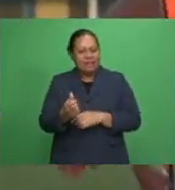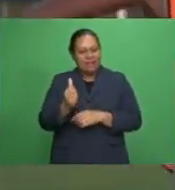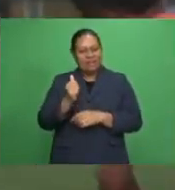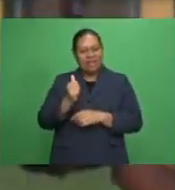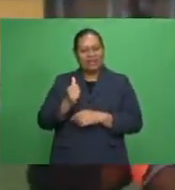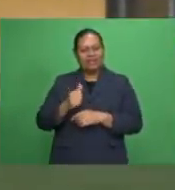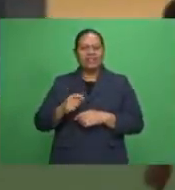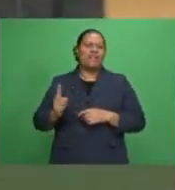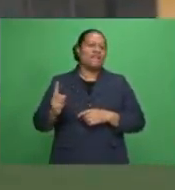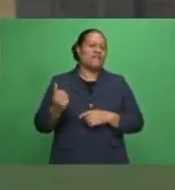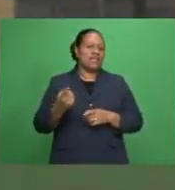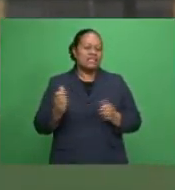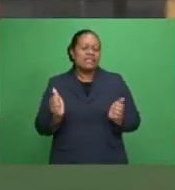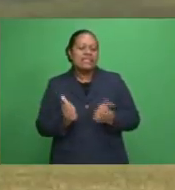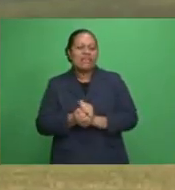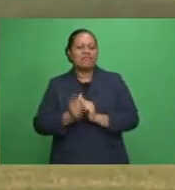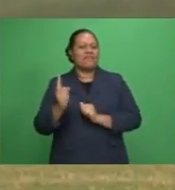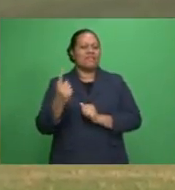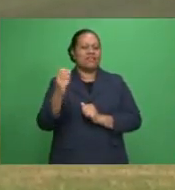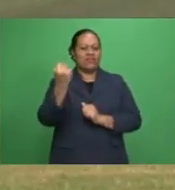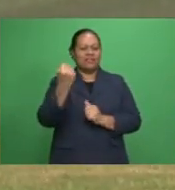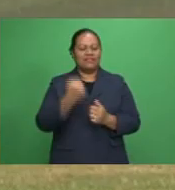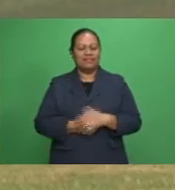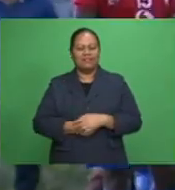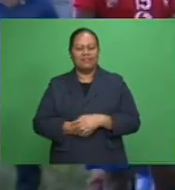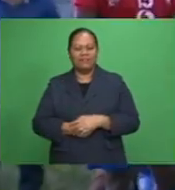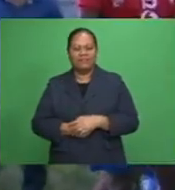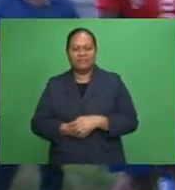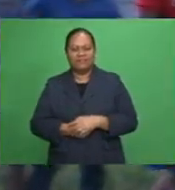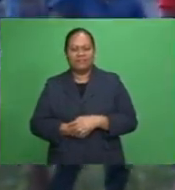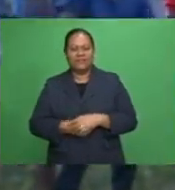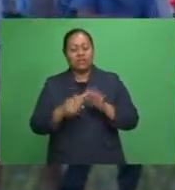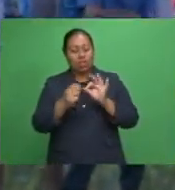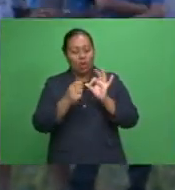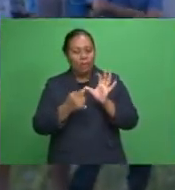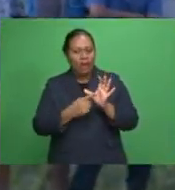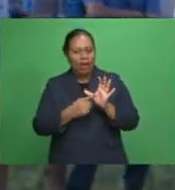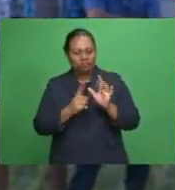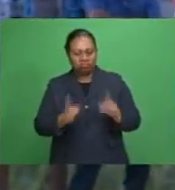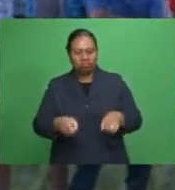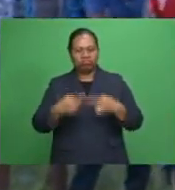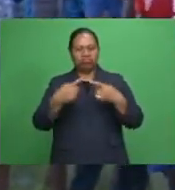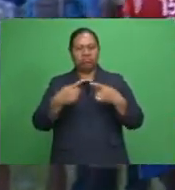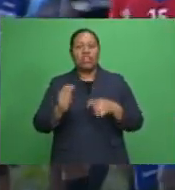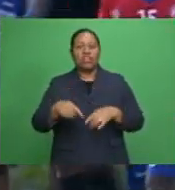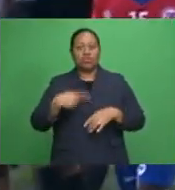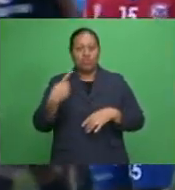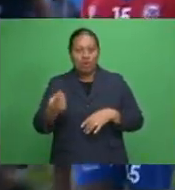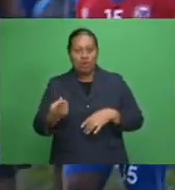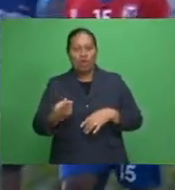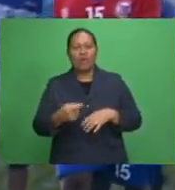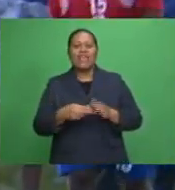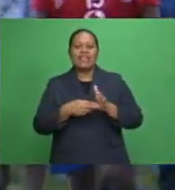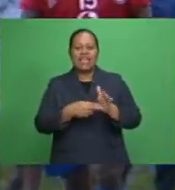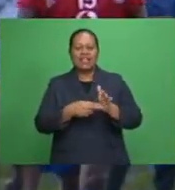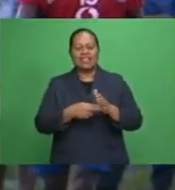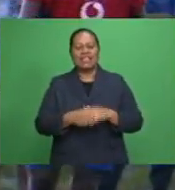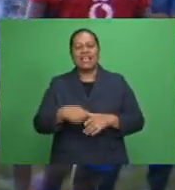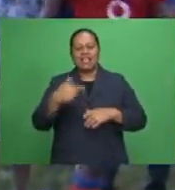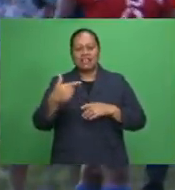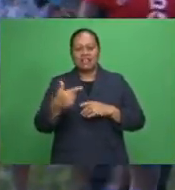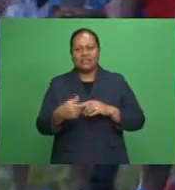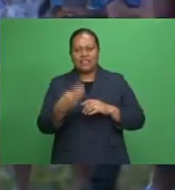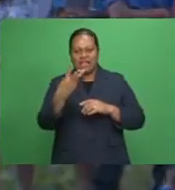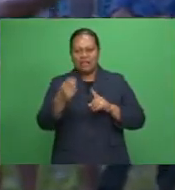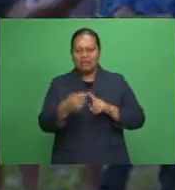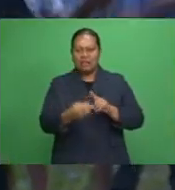game, win, that's a big thing for them. And it's a good start for us. Ba will play Lautoka at Churchill Park tomorrow at 6 p.m. and the live commentary will air